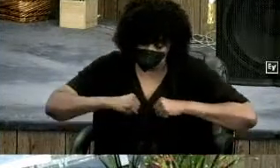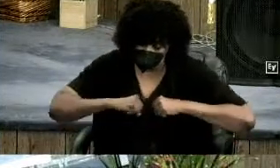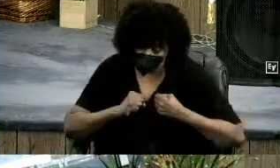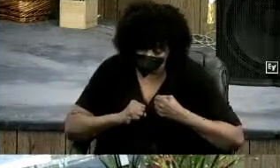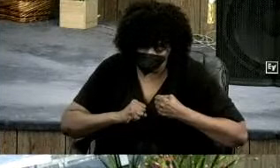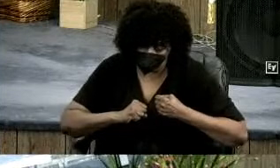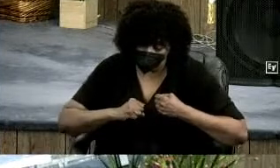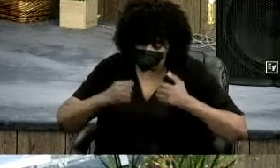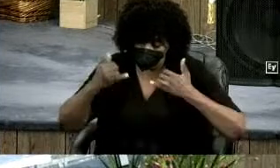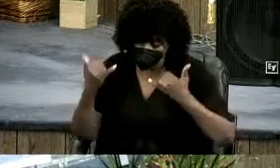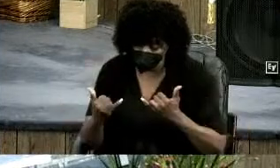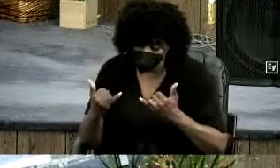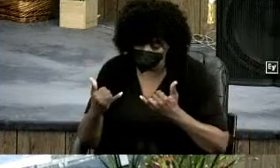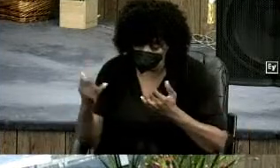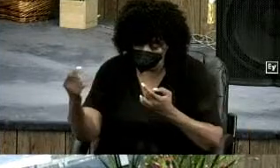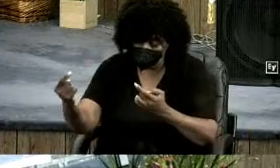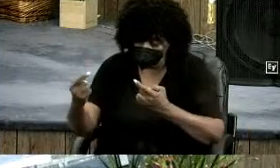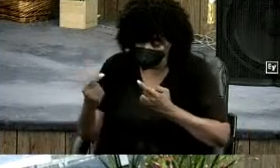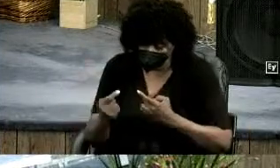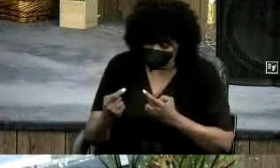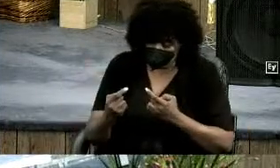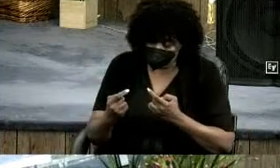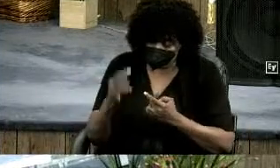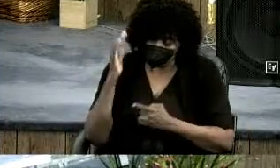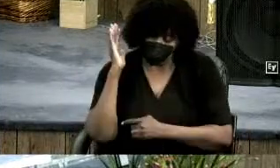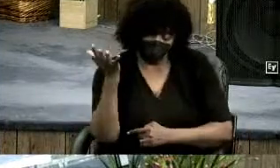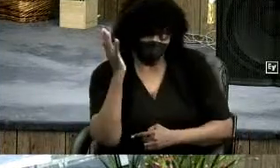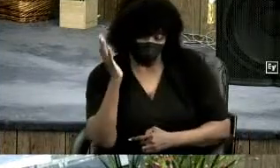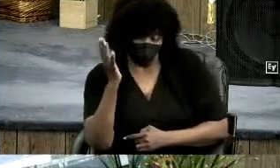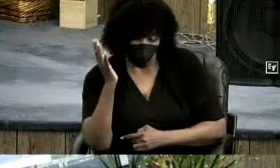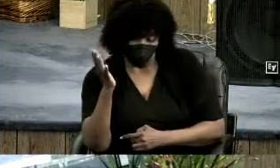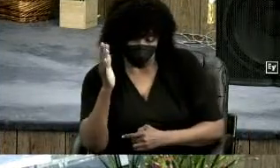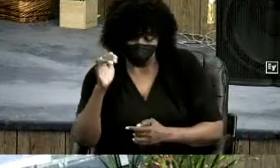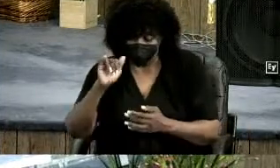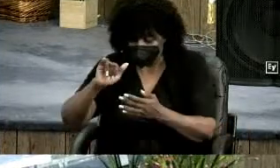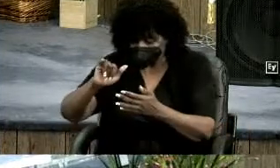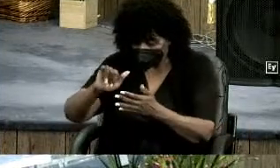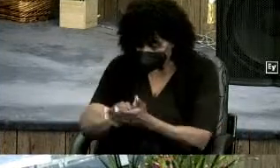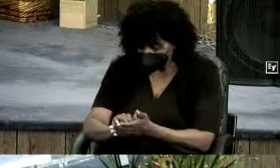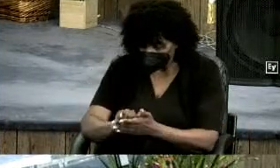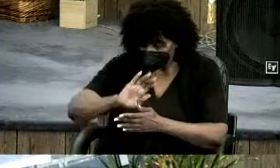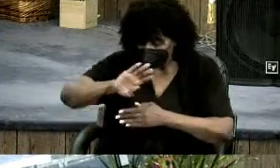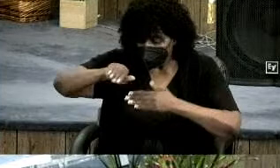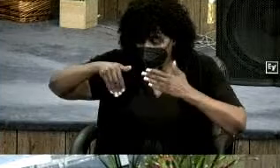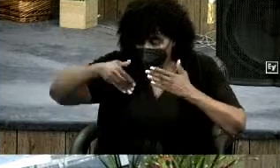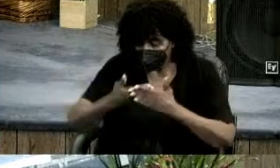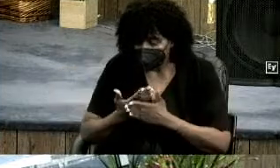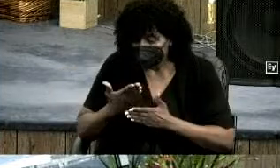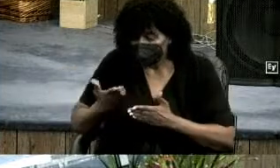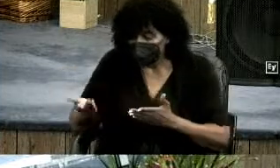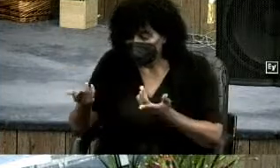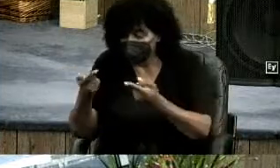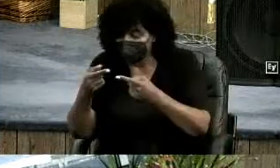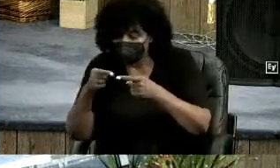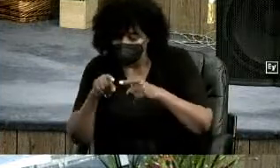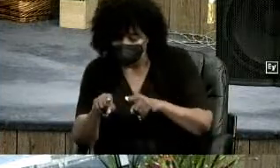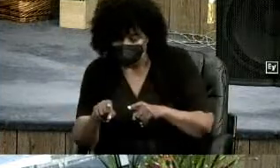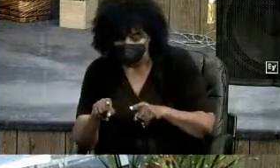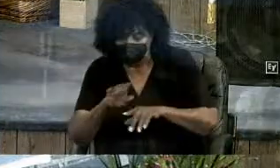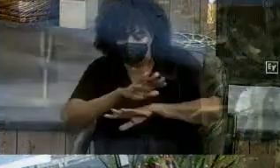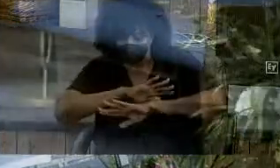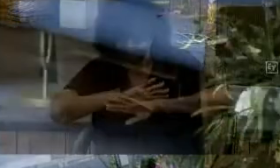and now they've come to the Lord, and then now they're testifying that the whole issue was because she didn't like